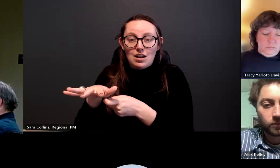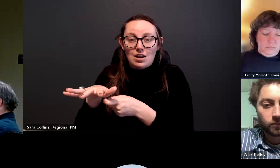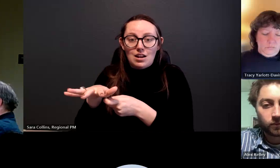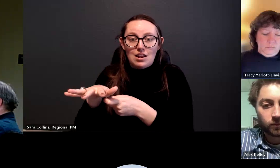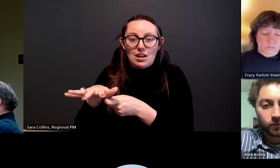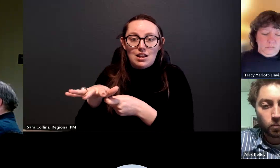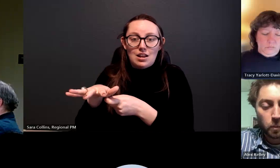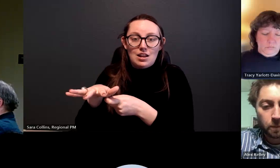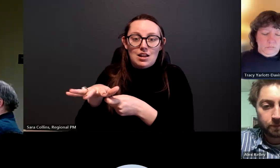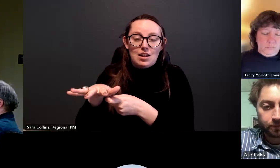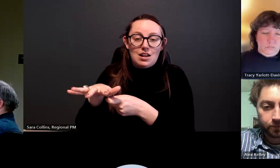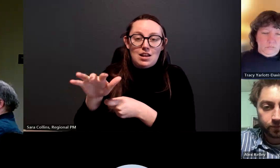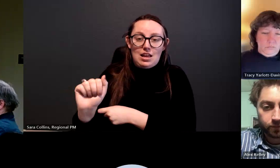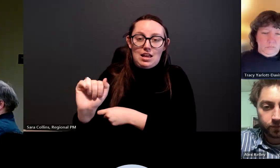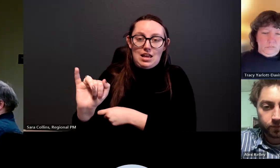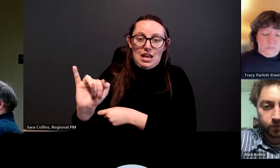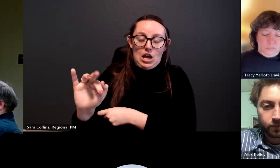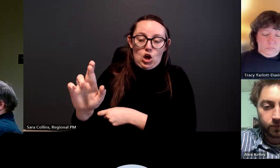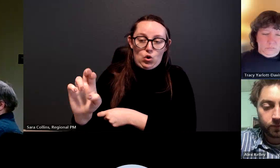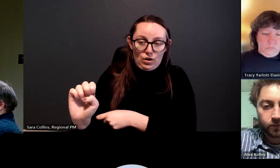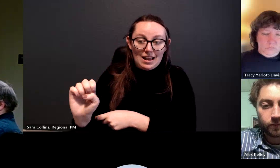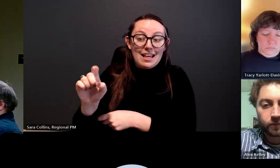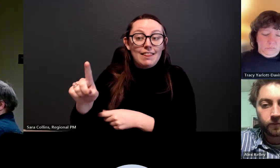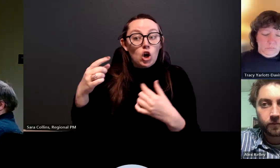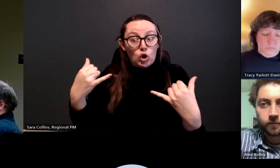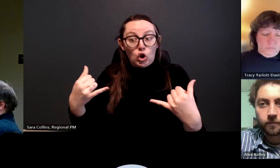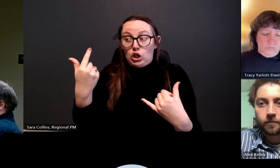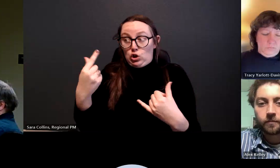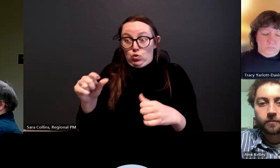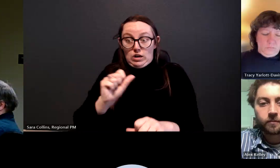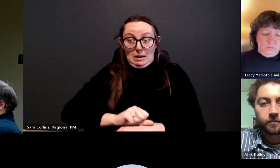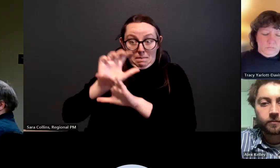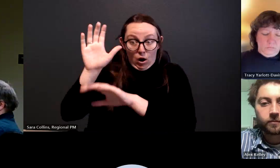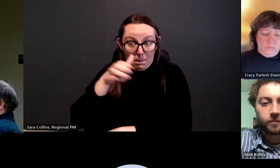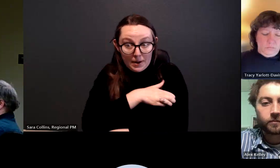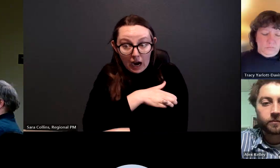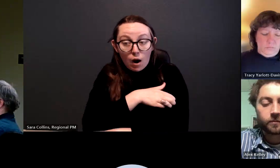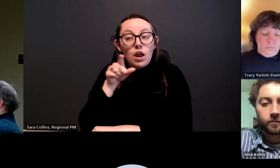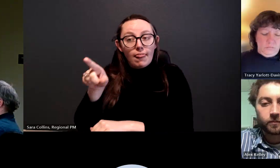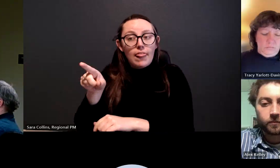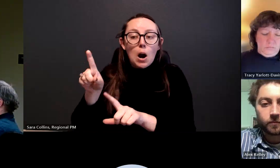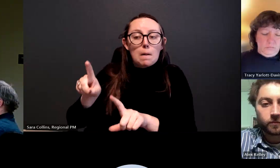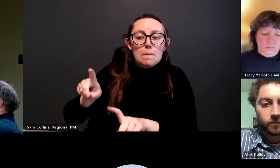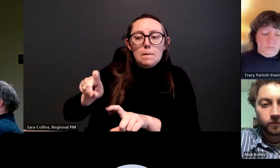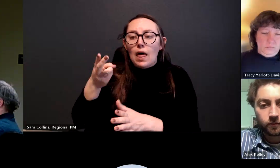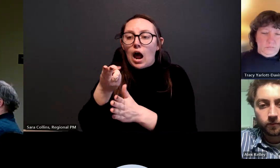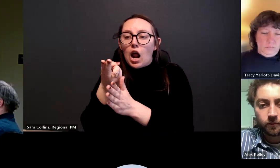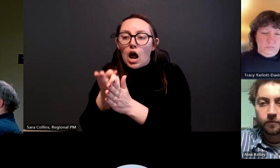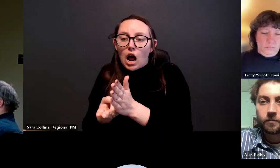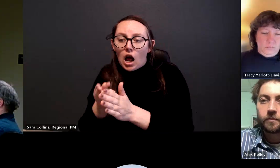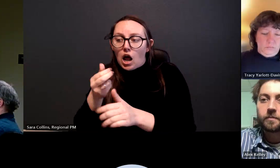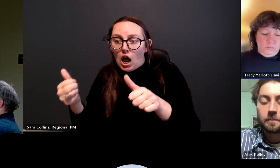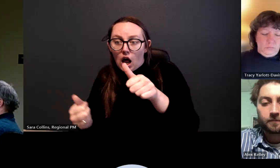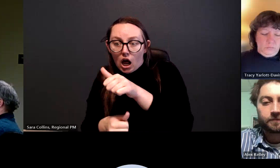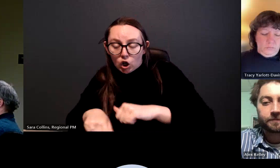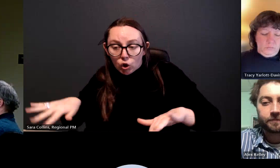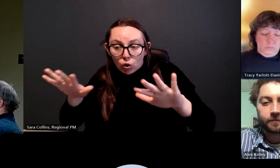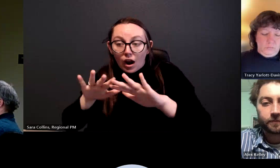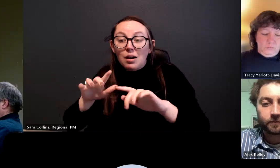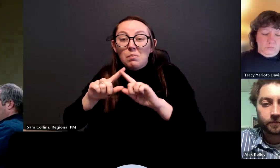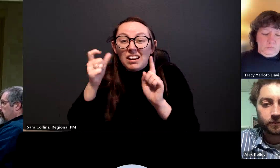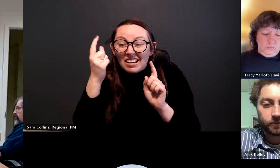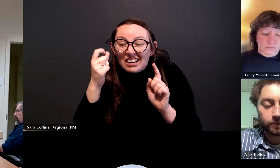direct burial with Green Mountain Power, but yet the cost to add a conduit where they're already got the ditch open were